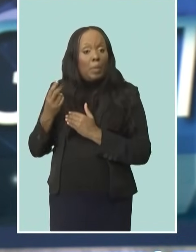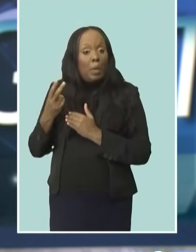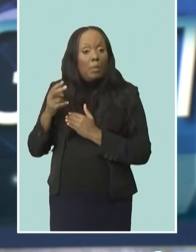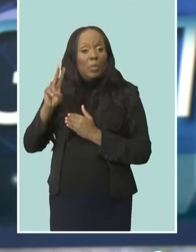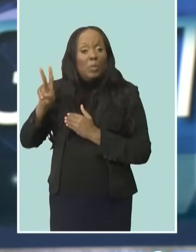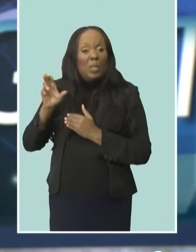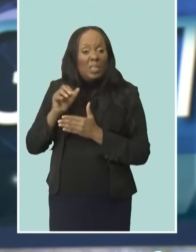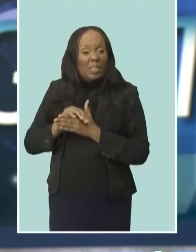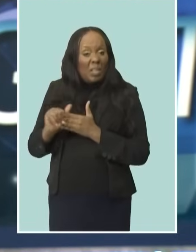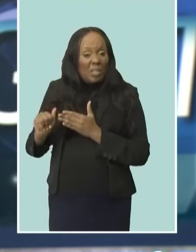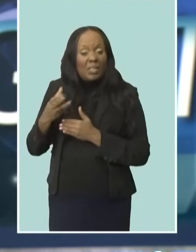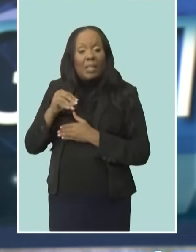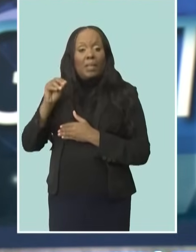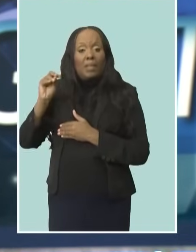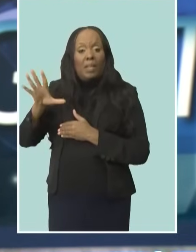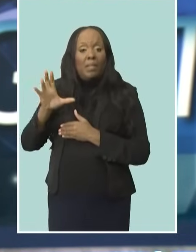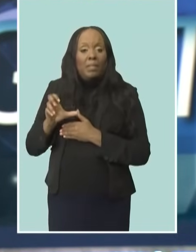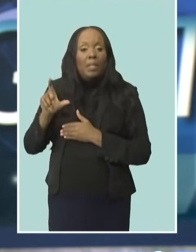laundering